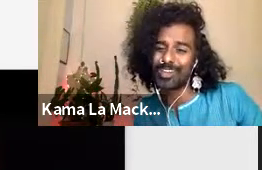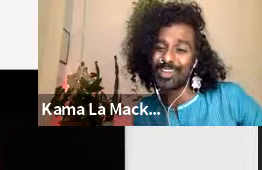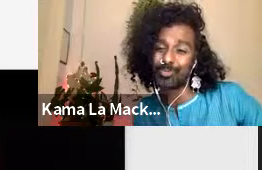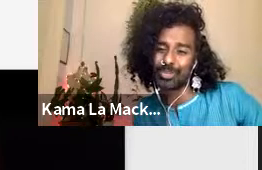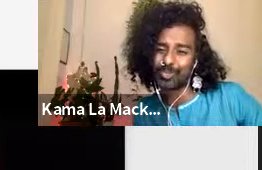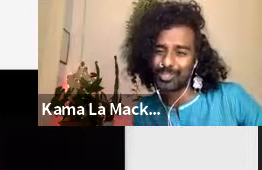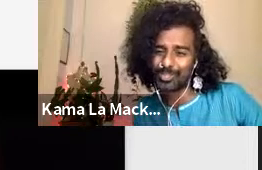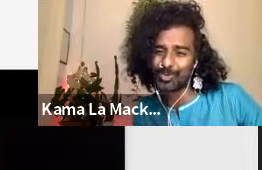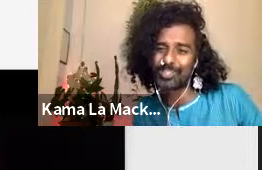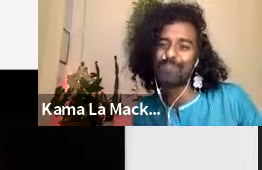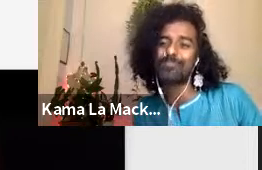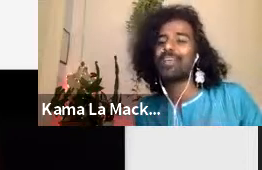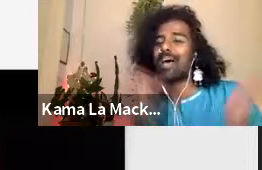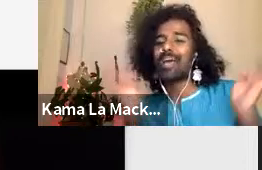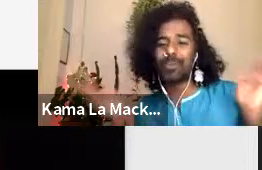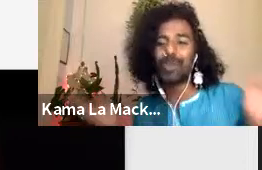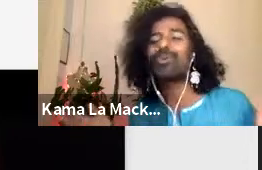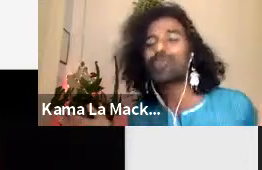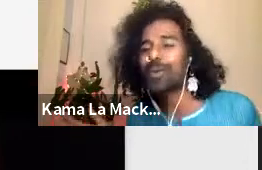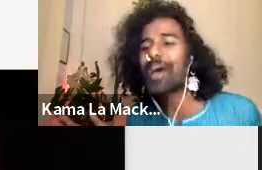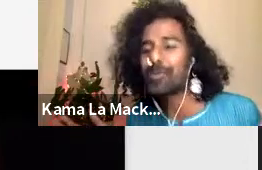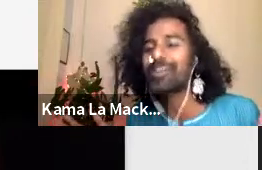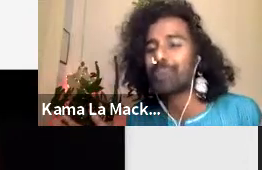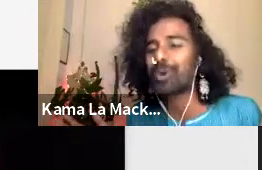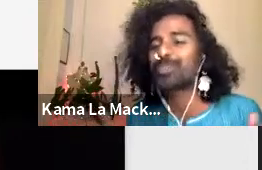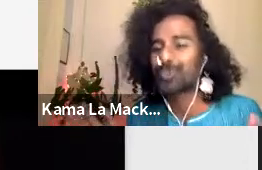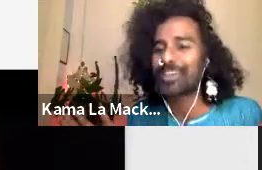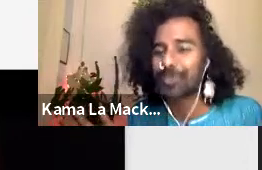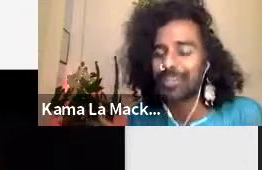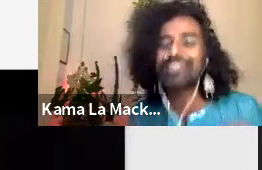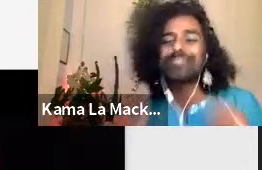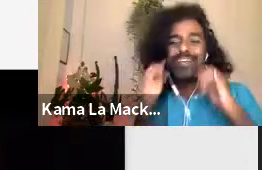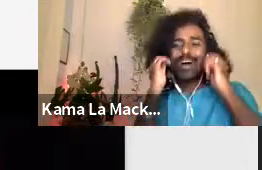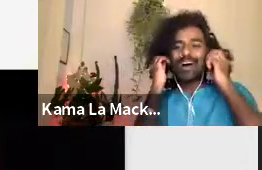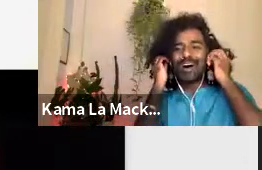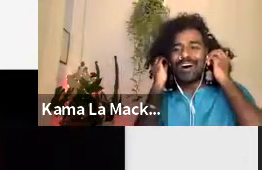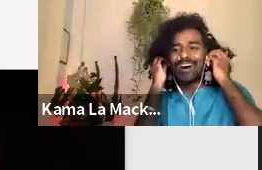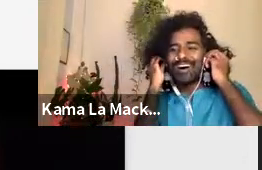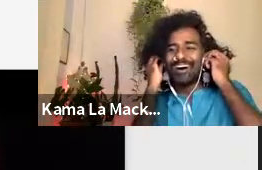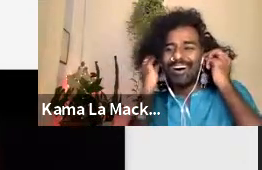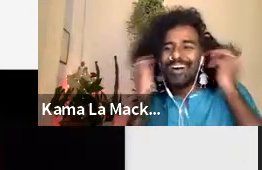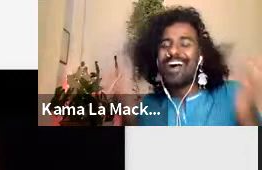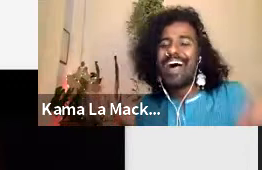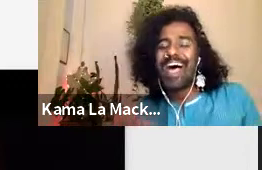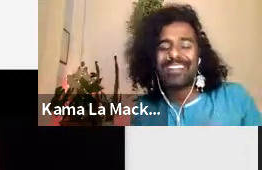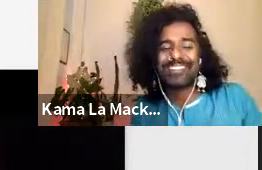to premiere in April 2020. And we all know what happened in March 2020.